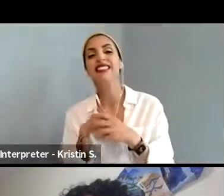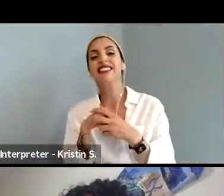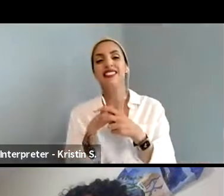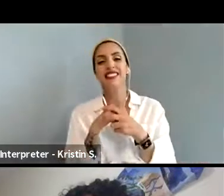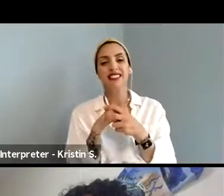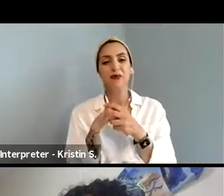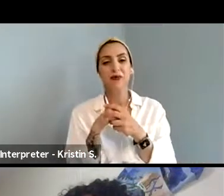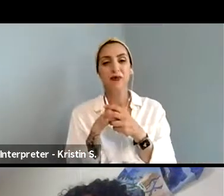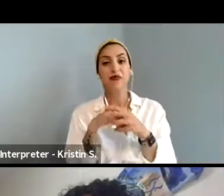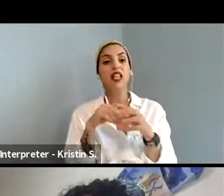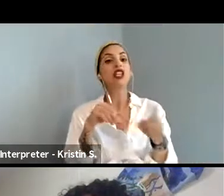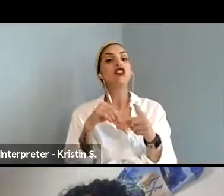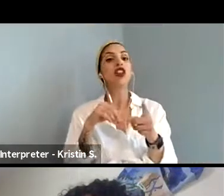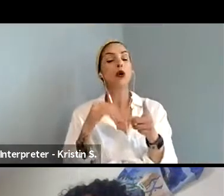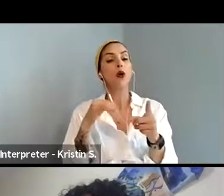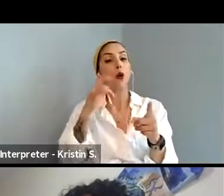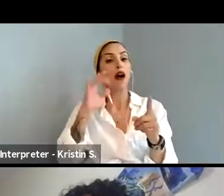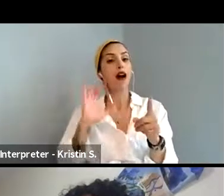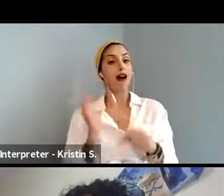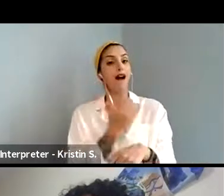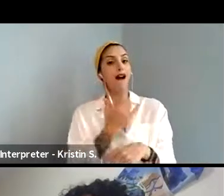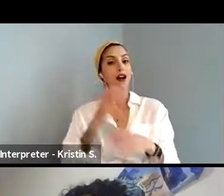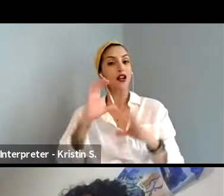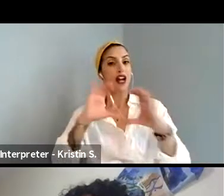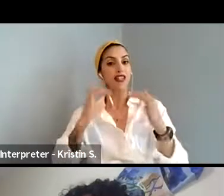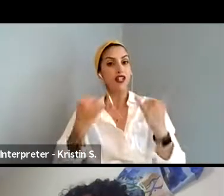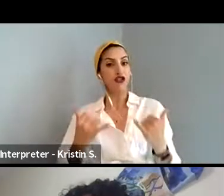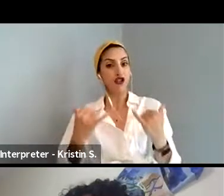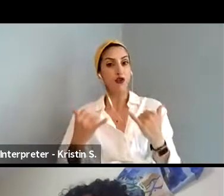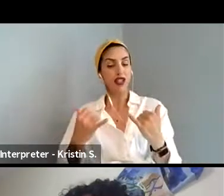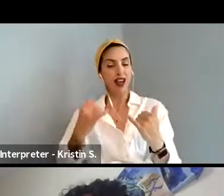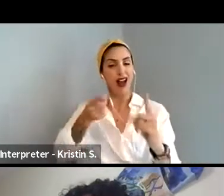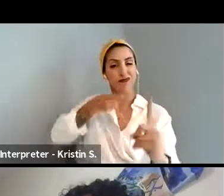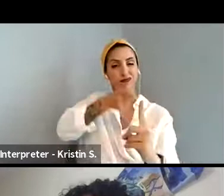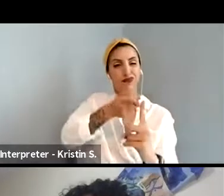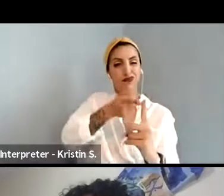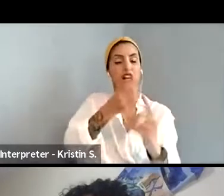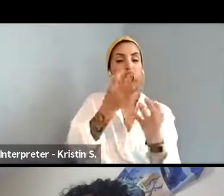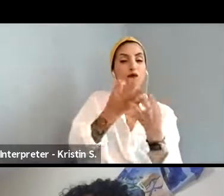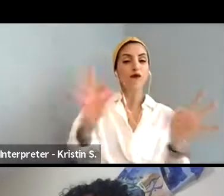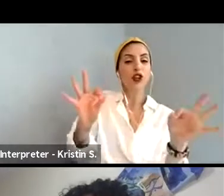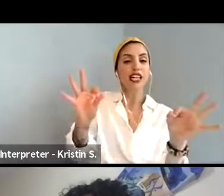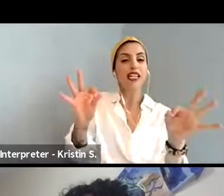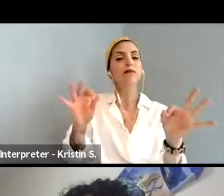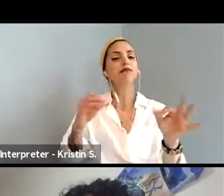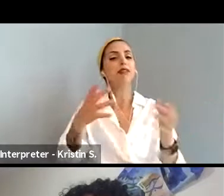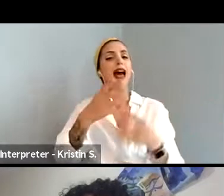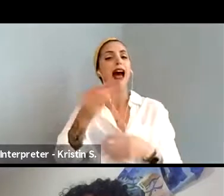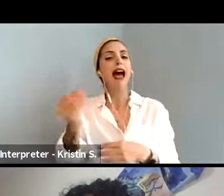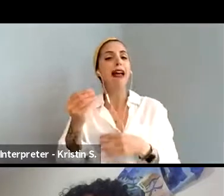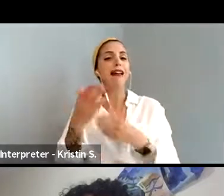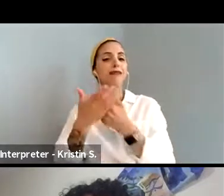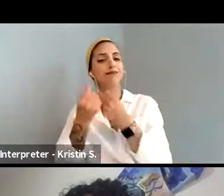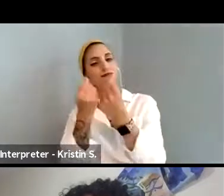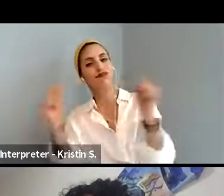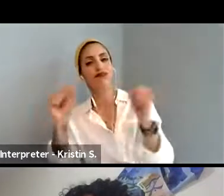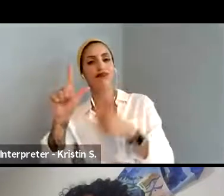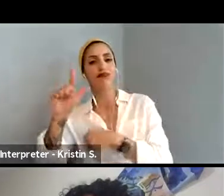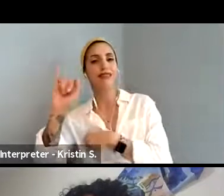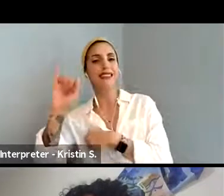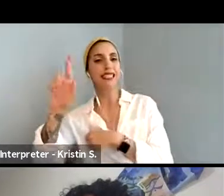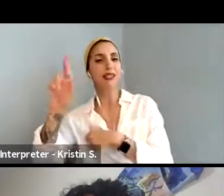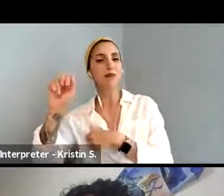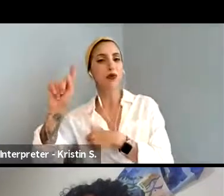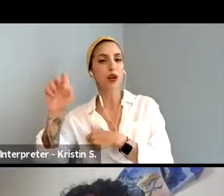But our conversation today is about freedom and liberation. And so I'll read directly the description of